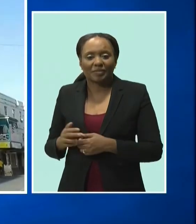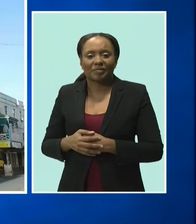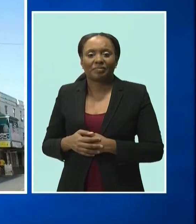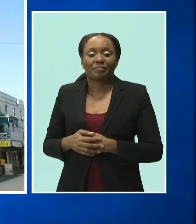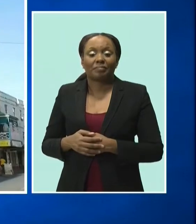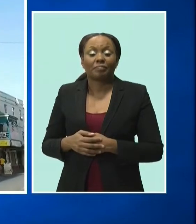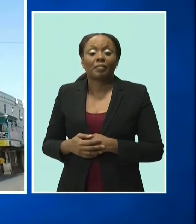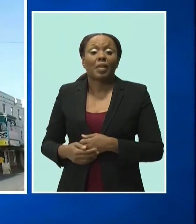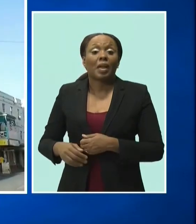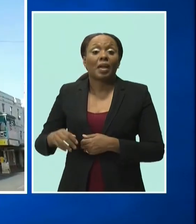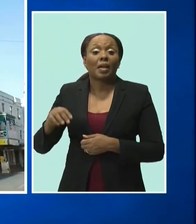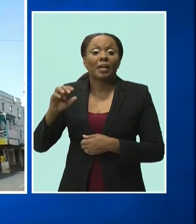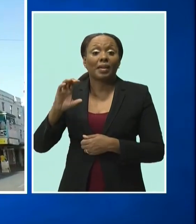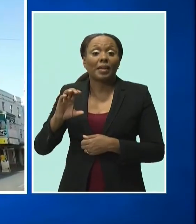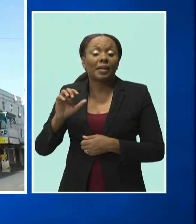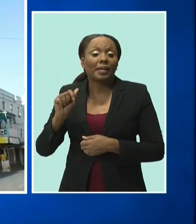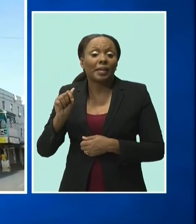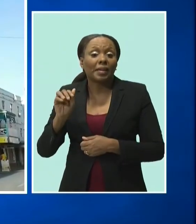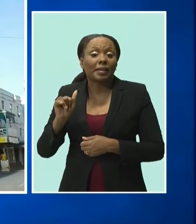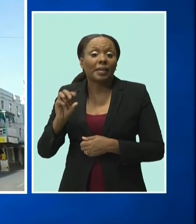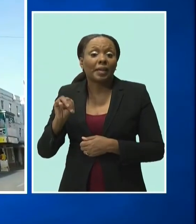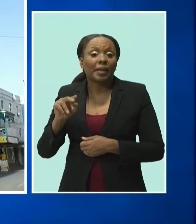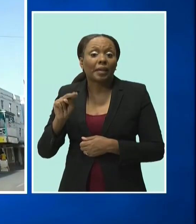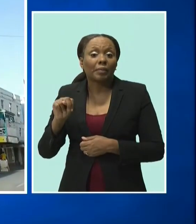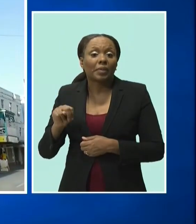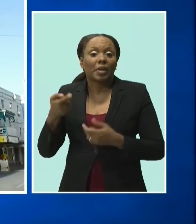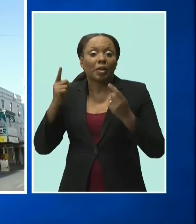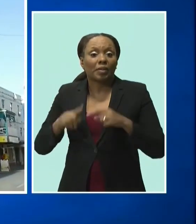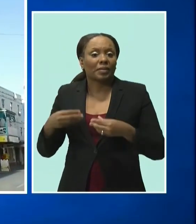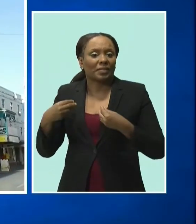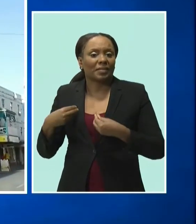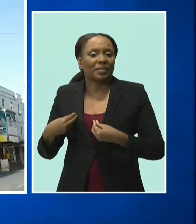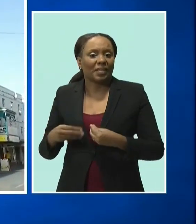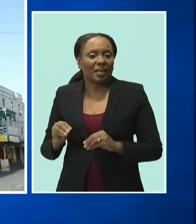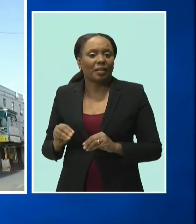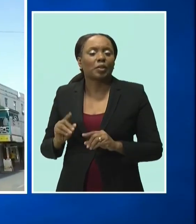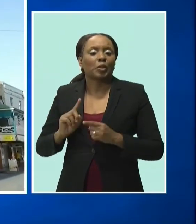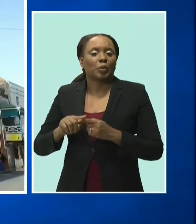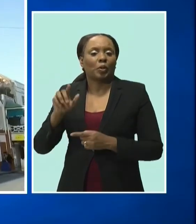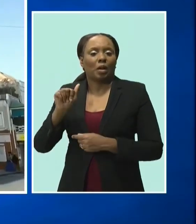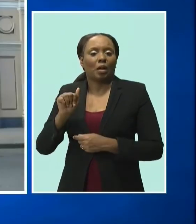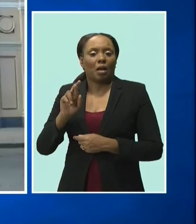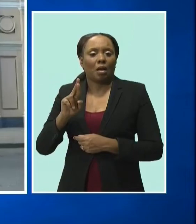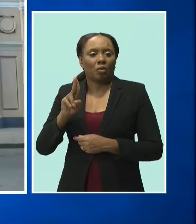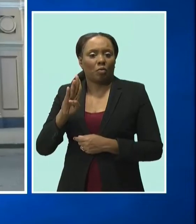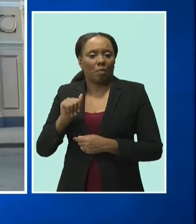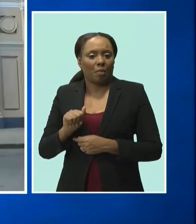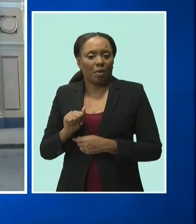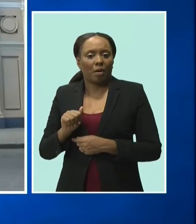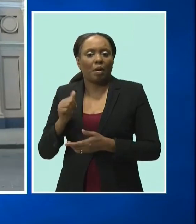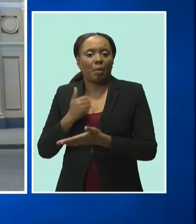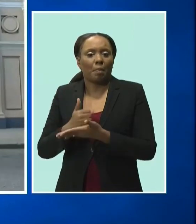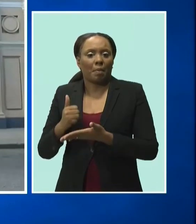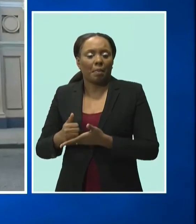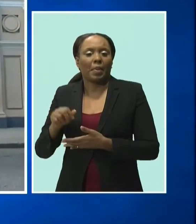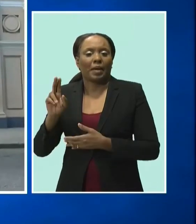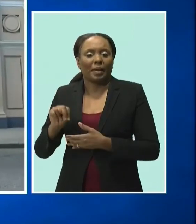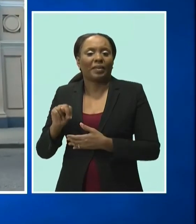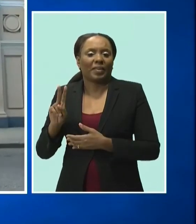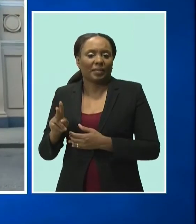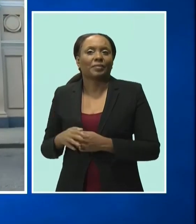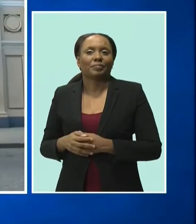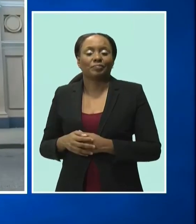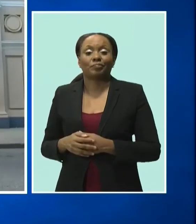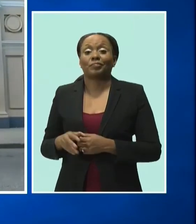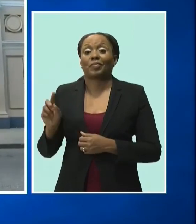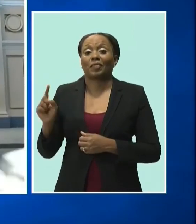Bank Cayman Limited, has agreed to sell its banking assets in Aruba to Aruba Bank NV. In a statement, First Caribbean